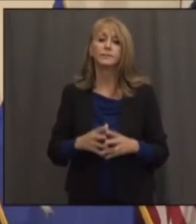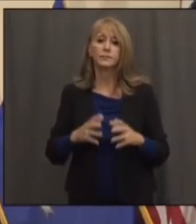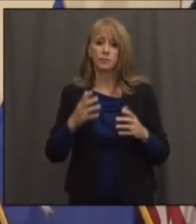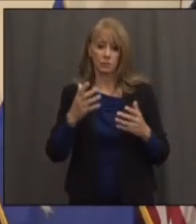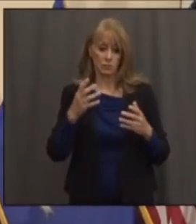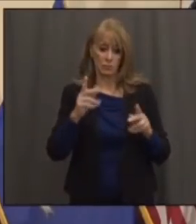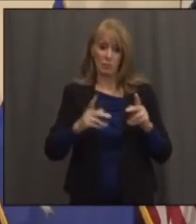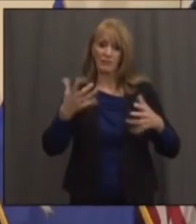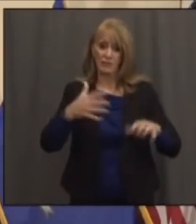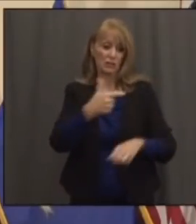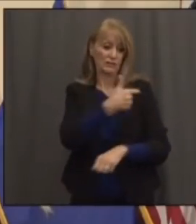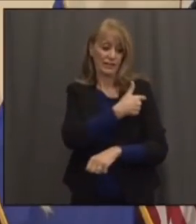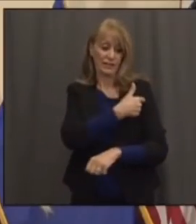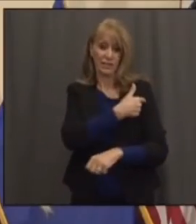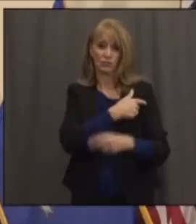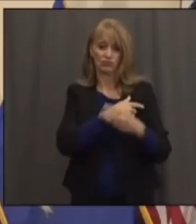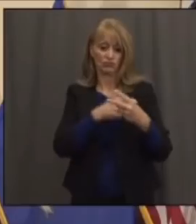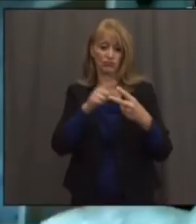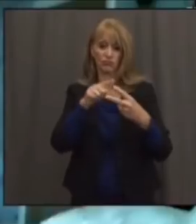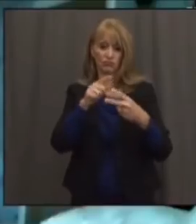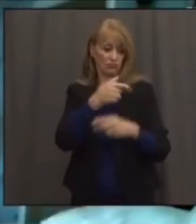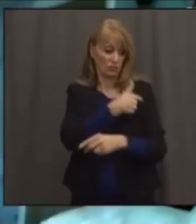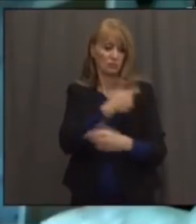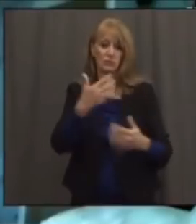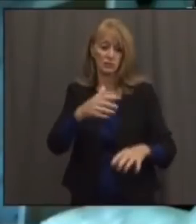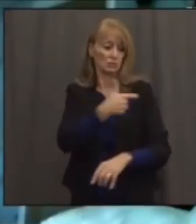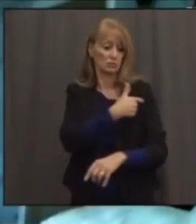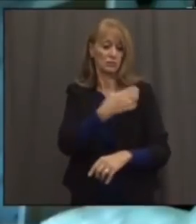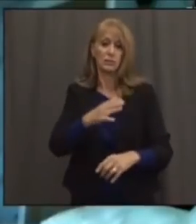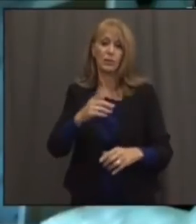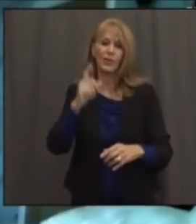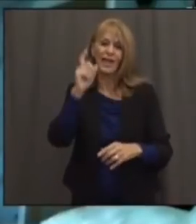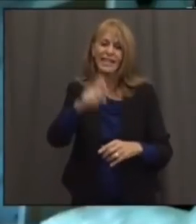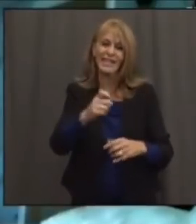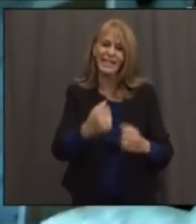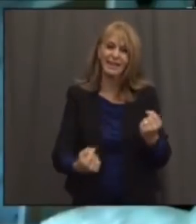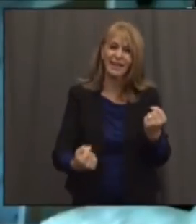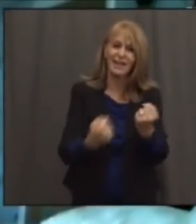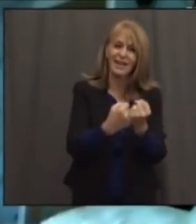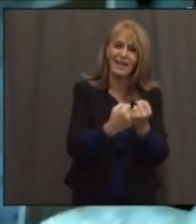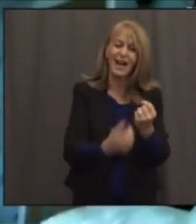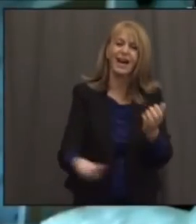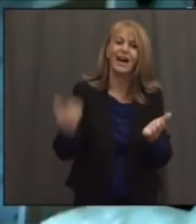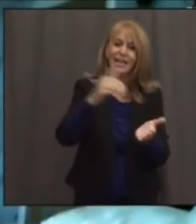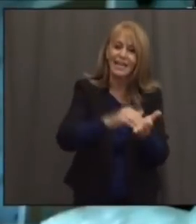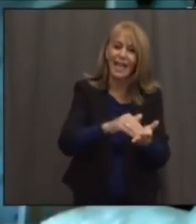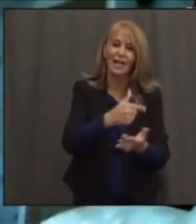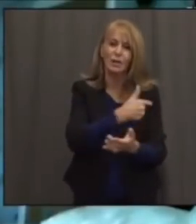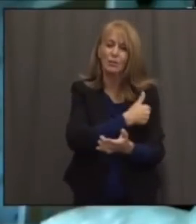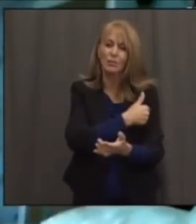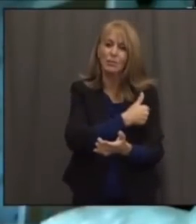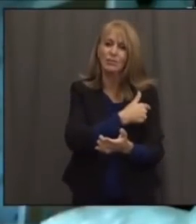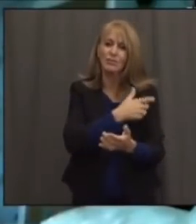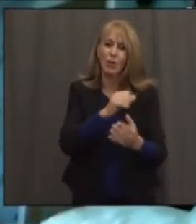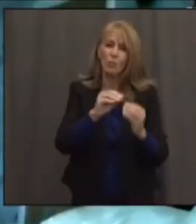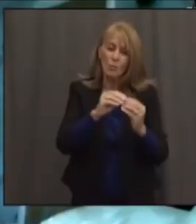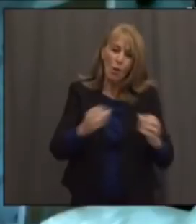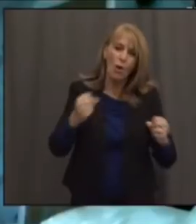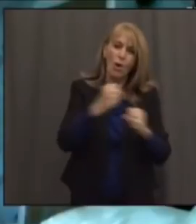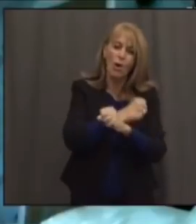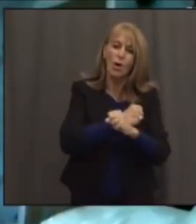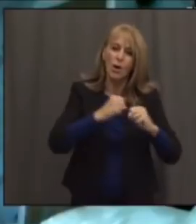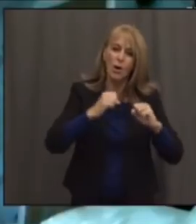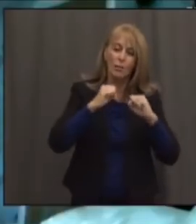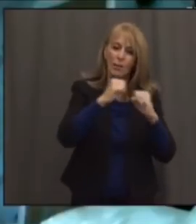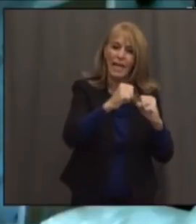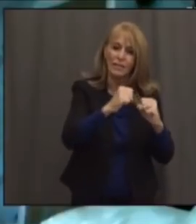who've already been fully vaccinated? Yeah, so this one I'm going to ask for help from Scott. Scott, of course, was Dr.